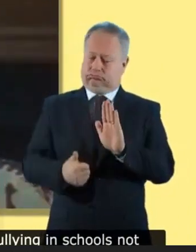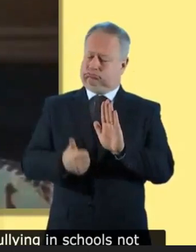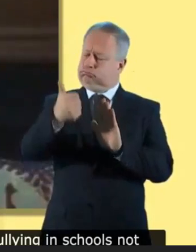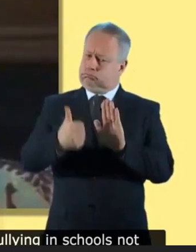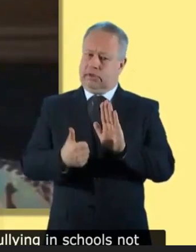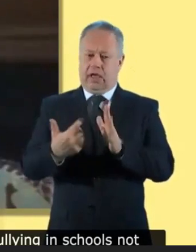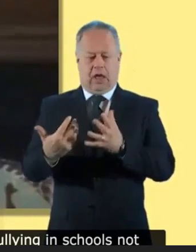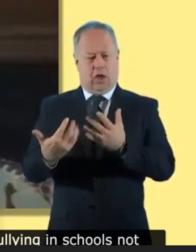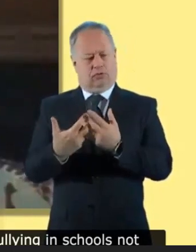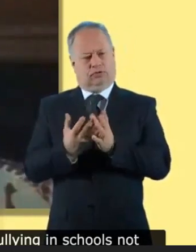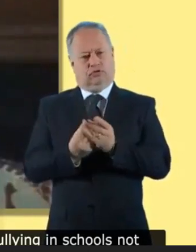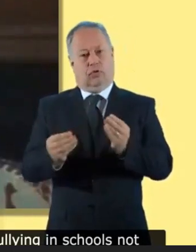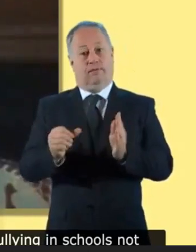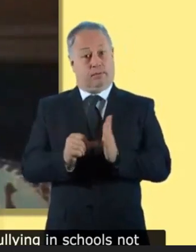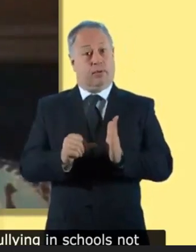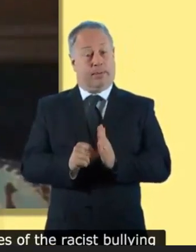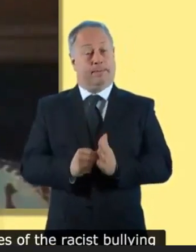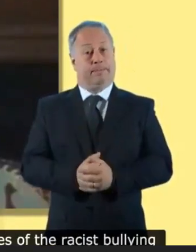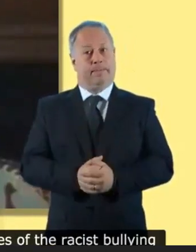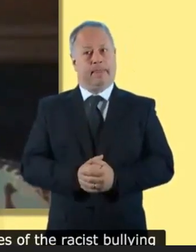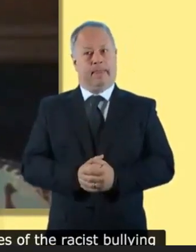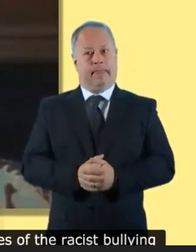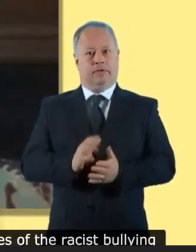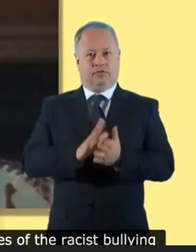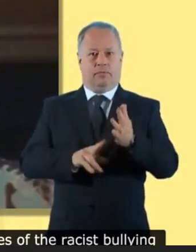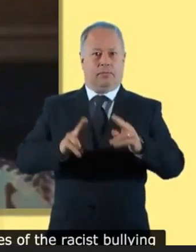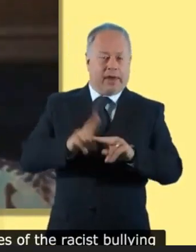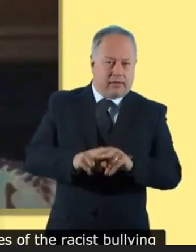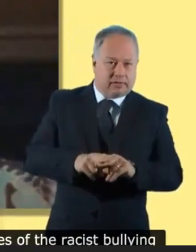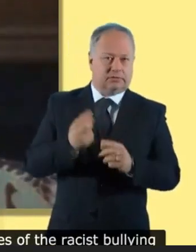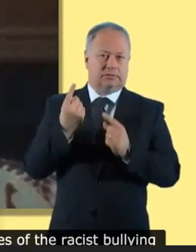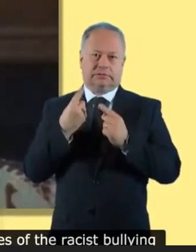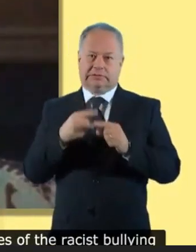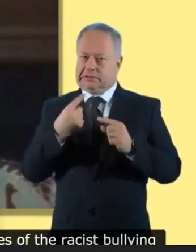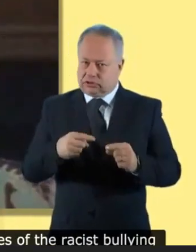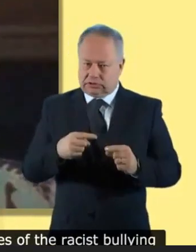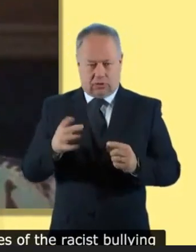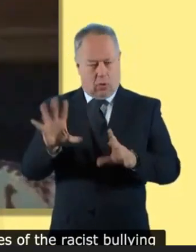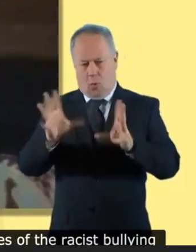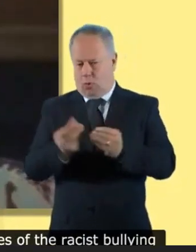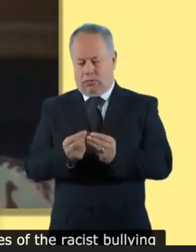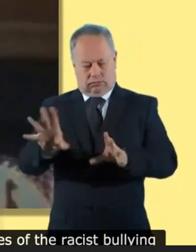that problem, taking in parents, teachers, and pupils.